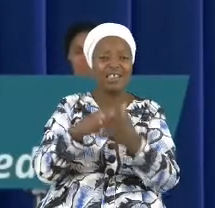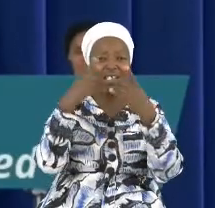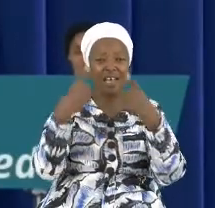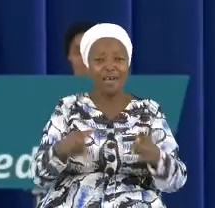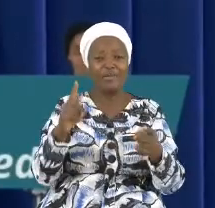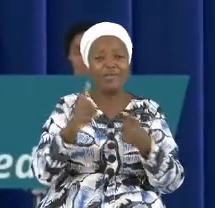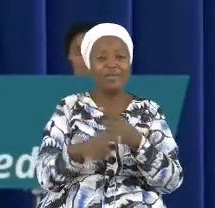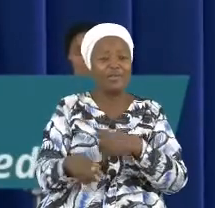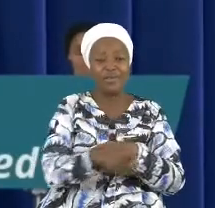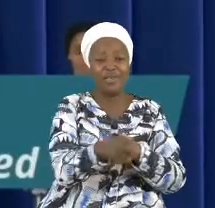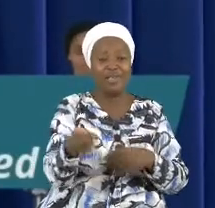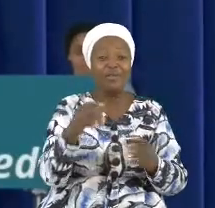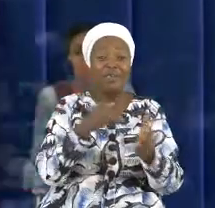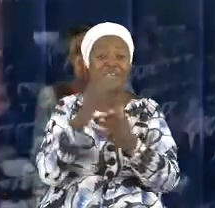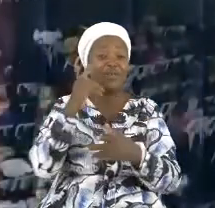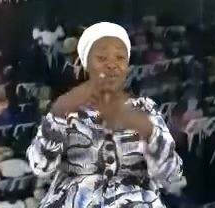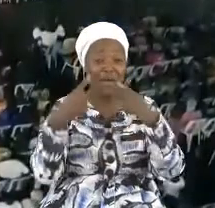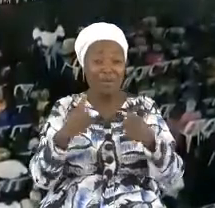it will happen to you.